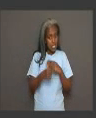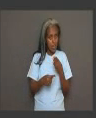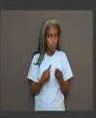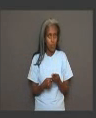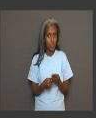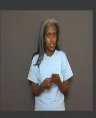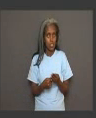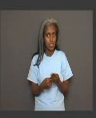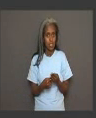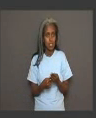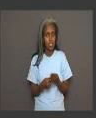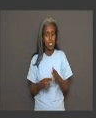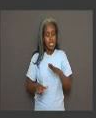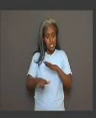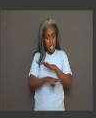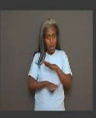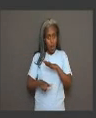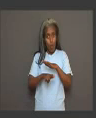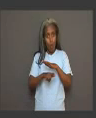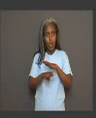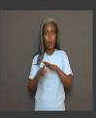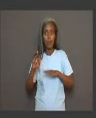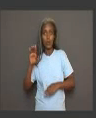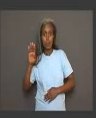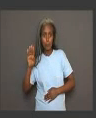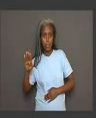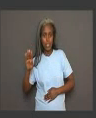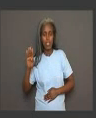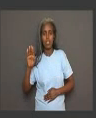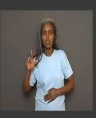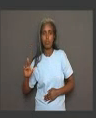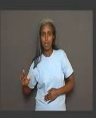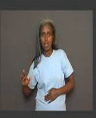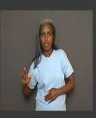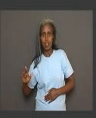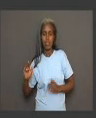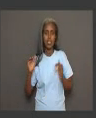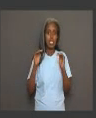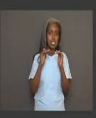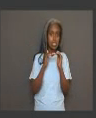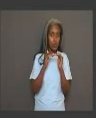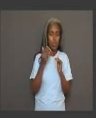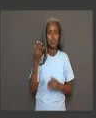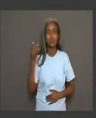Therefore, the lower bound B sub L is